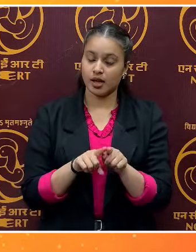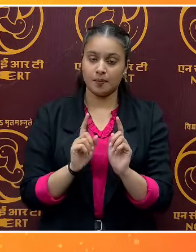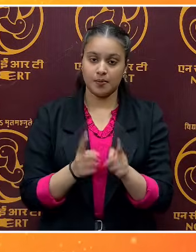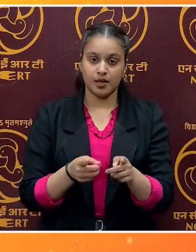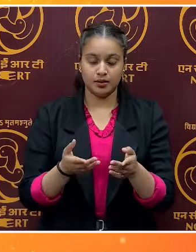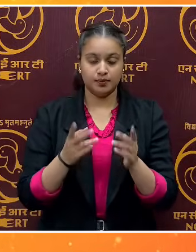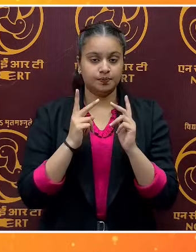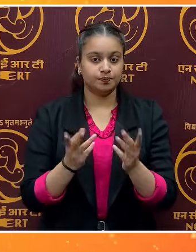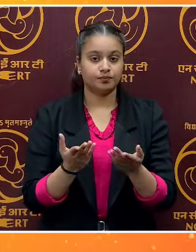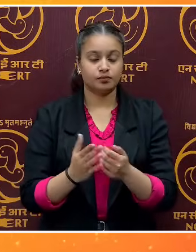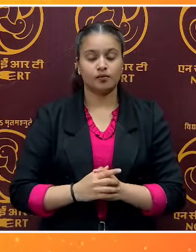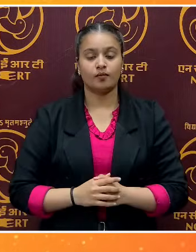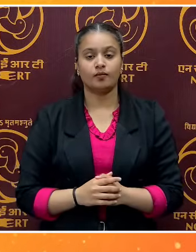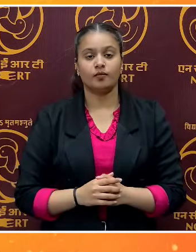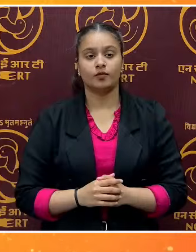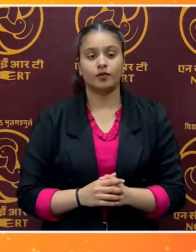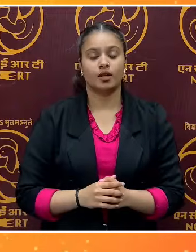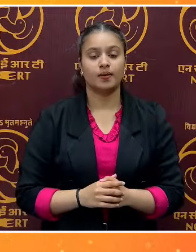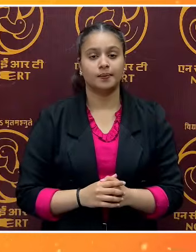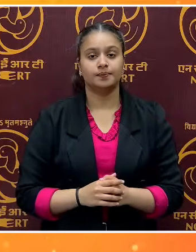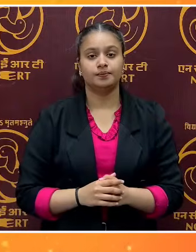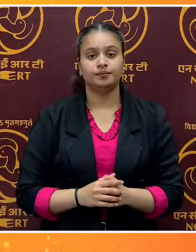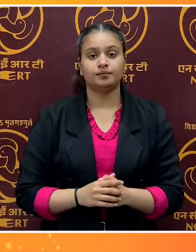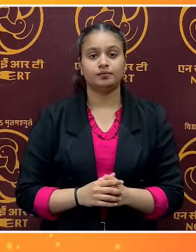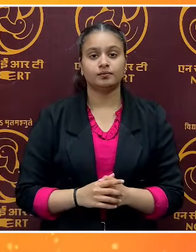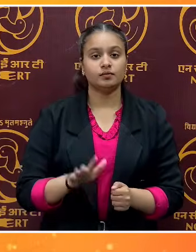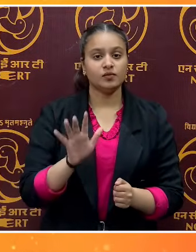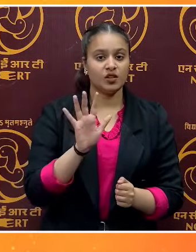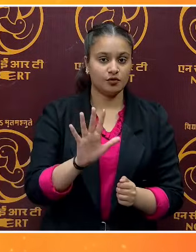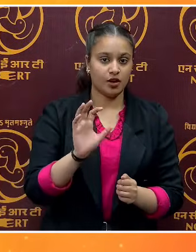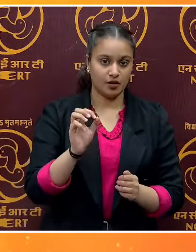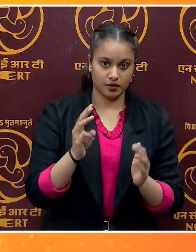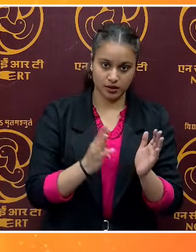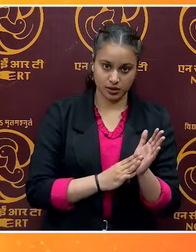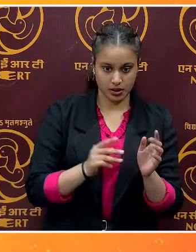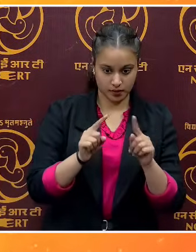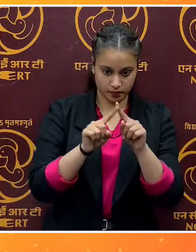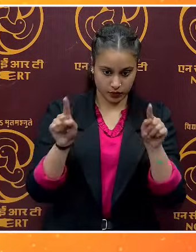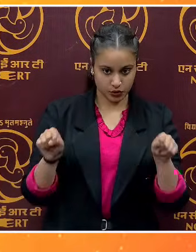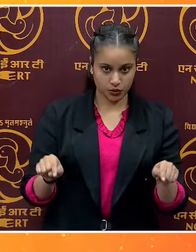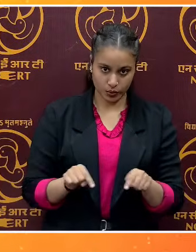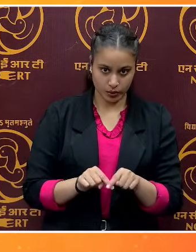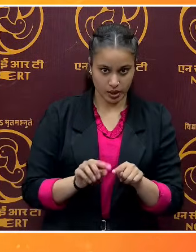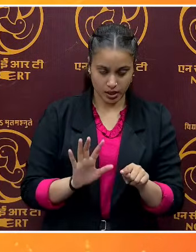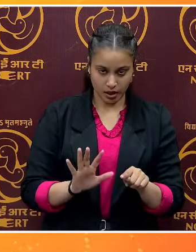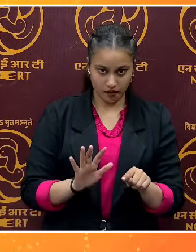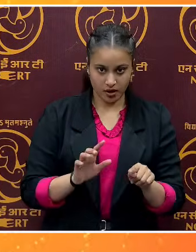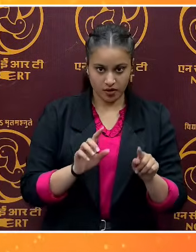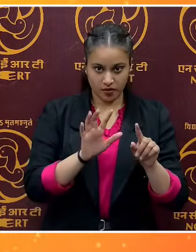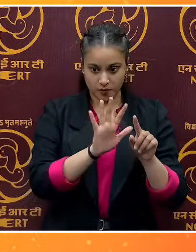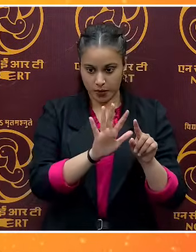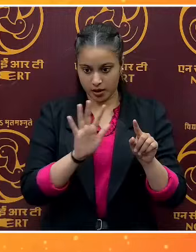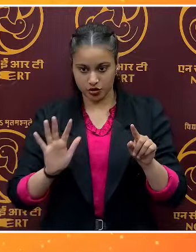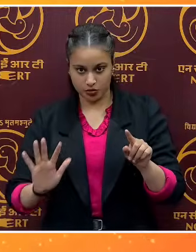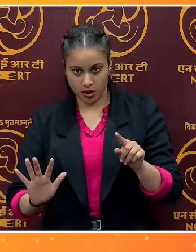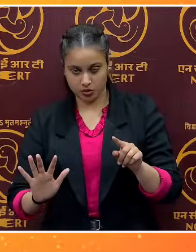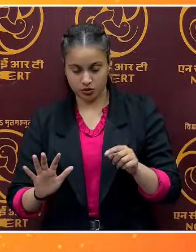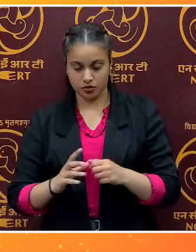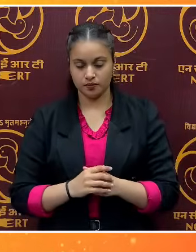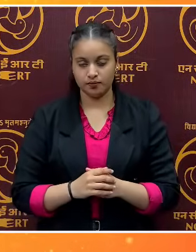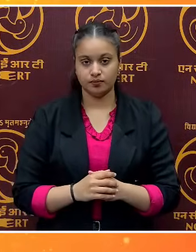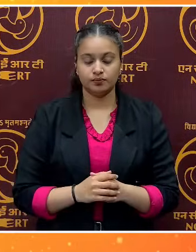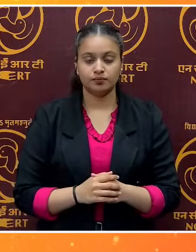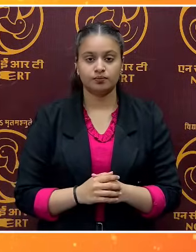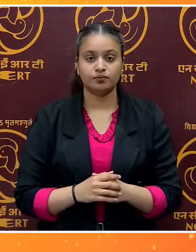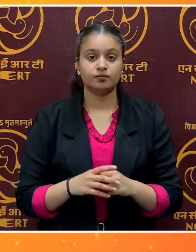see here. We have 5 centimeter square here. I have taken 5 by 5. This is 5